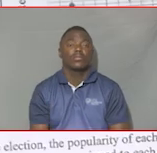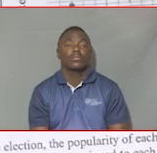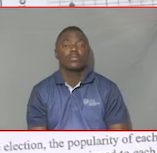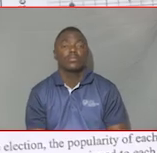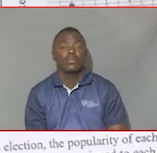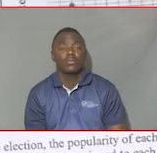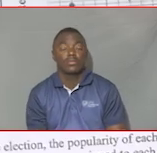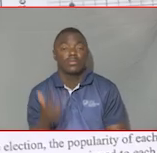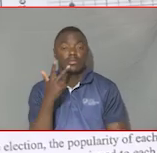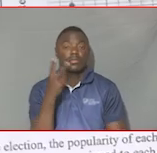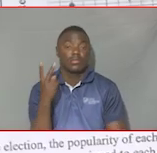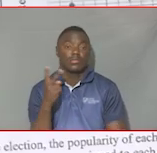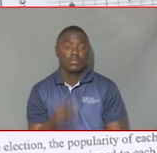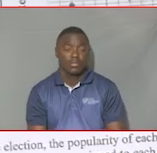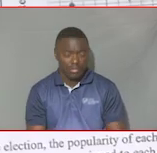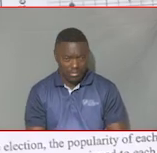82,